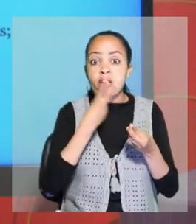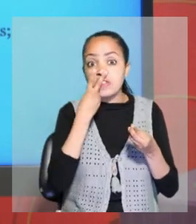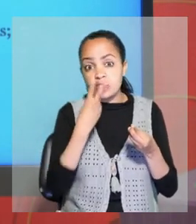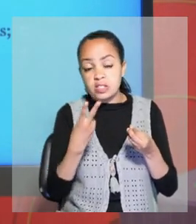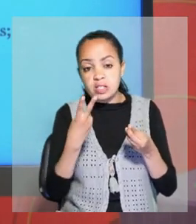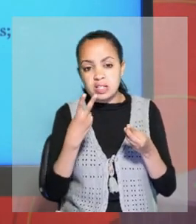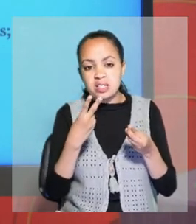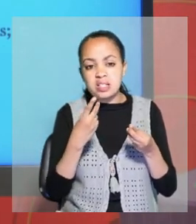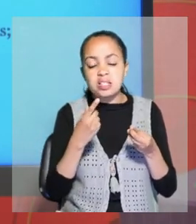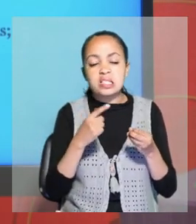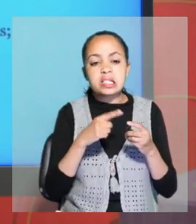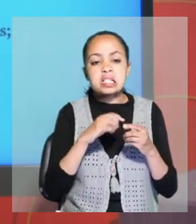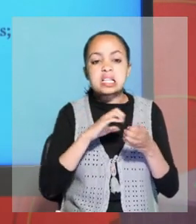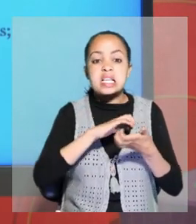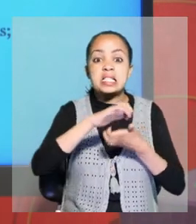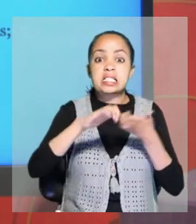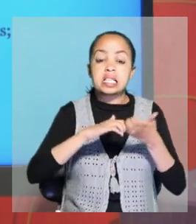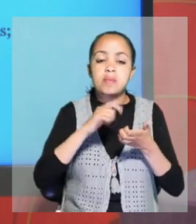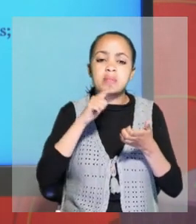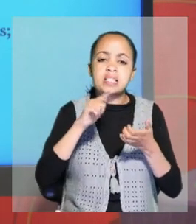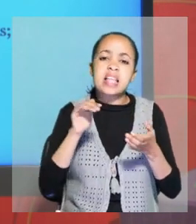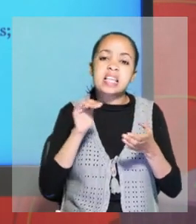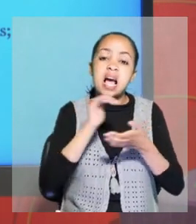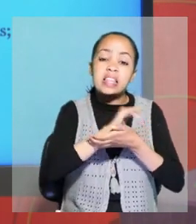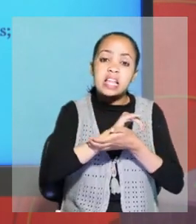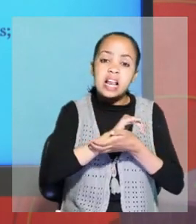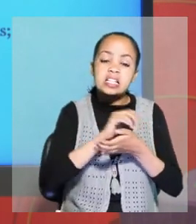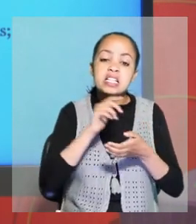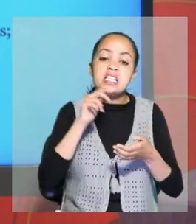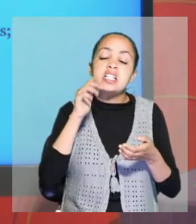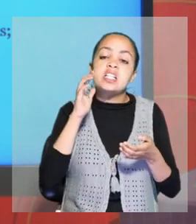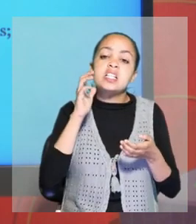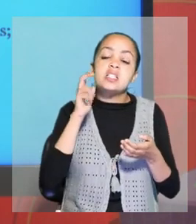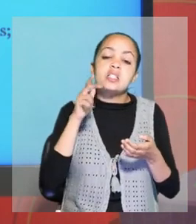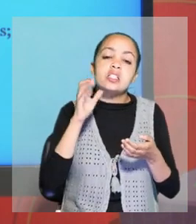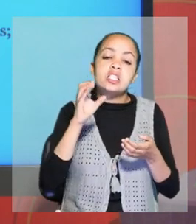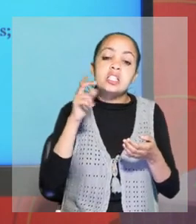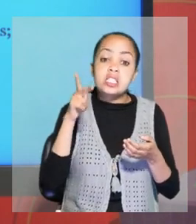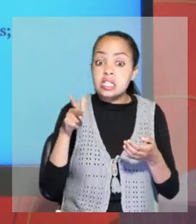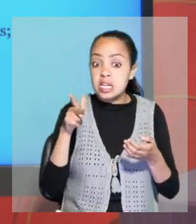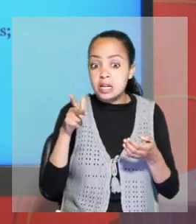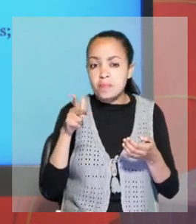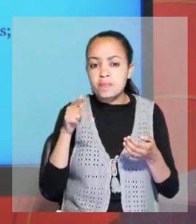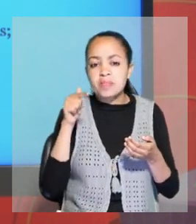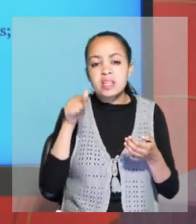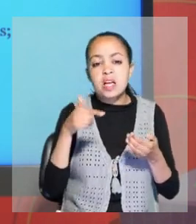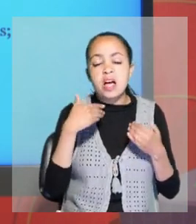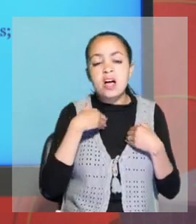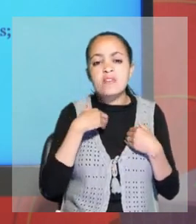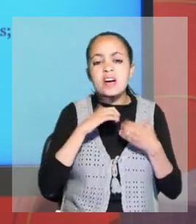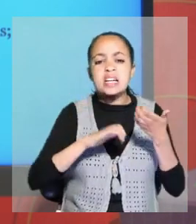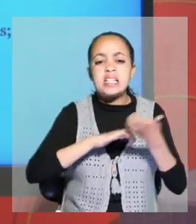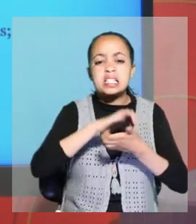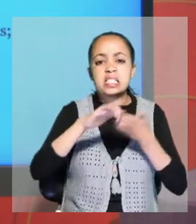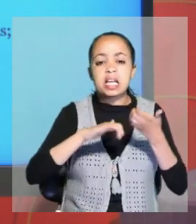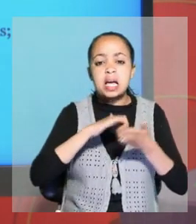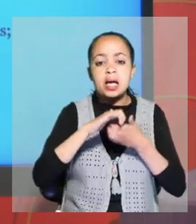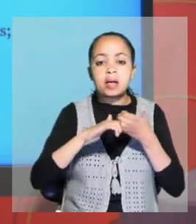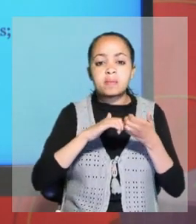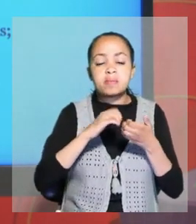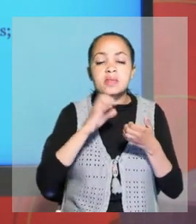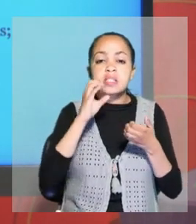seen there is an enzyme that catalyzes C3 photosynthesis. Here too, there is an enzyme that